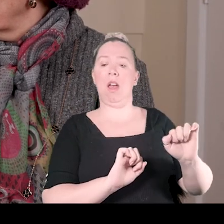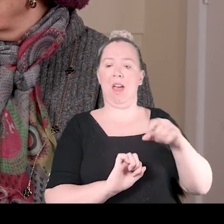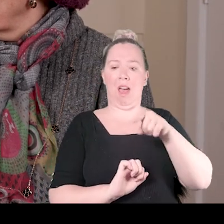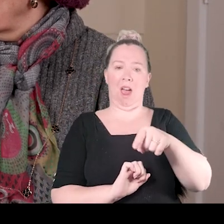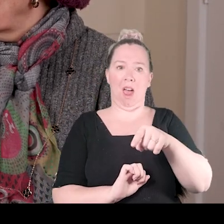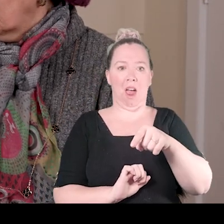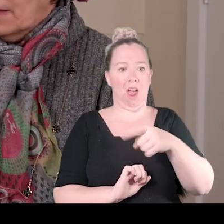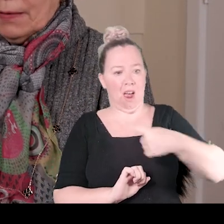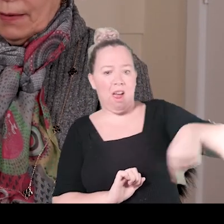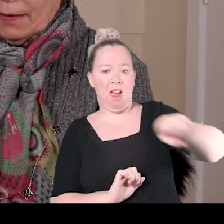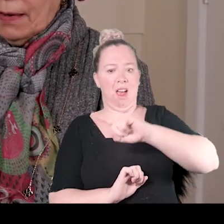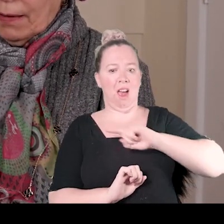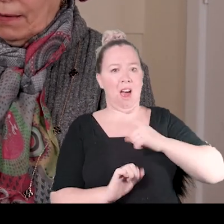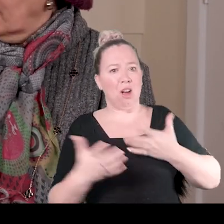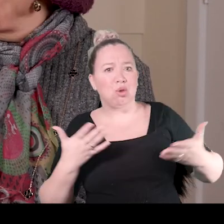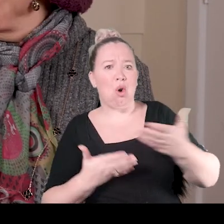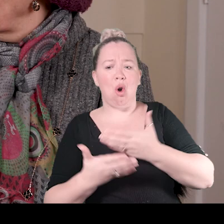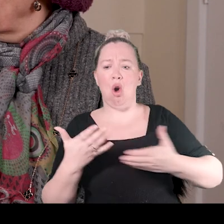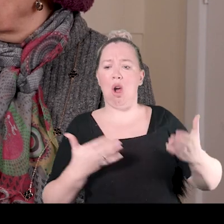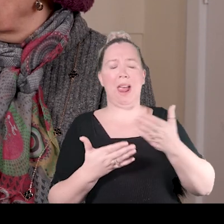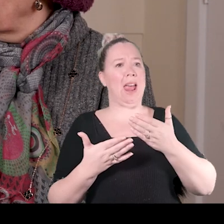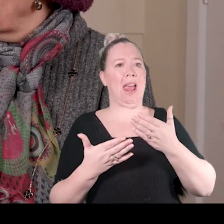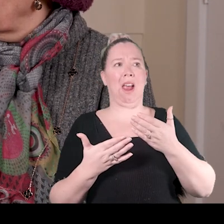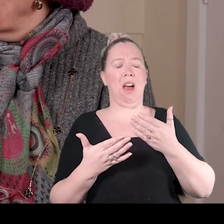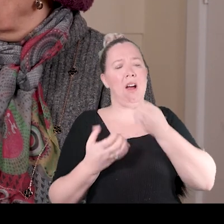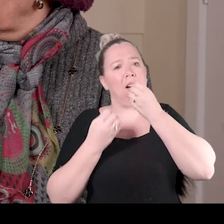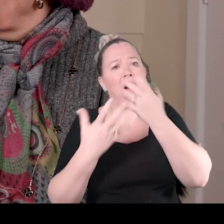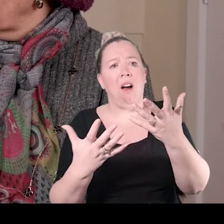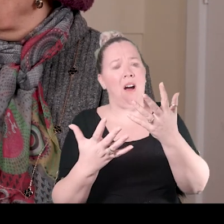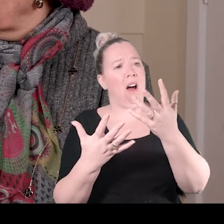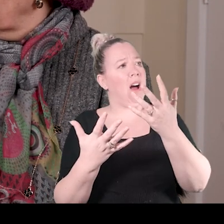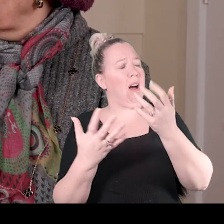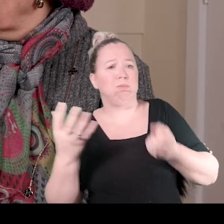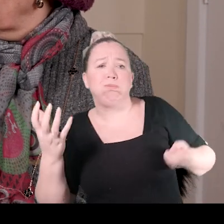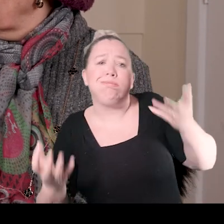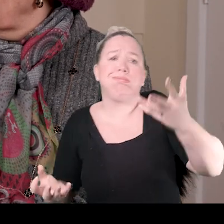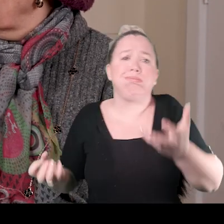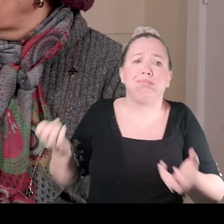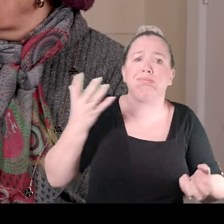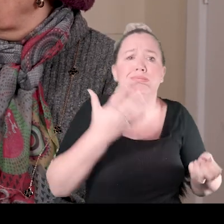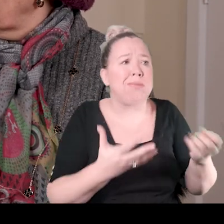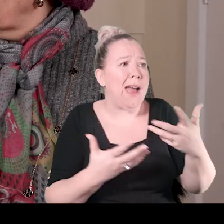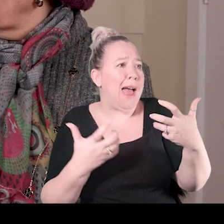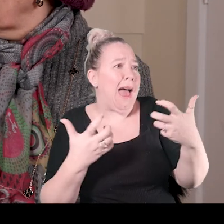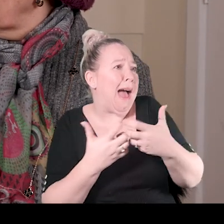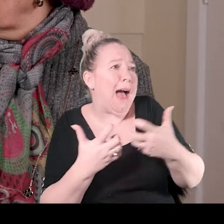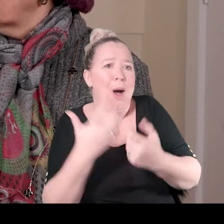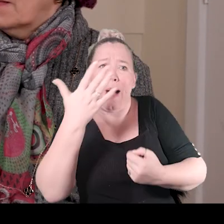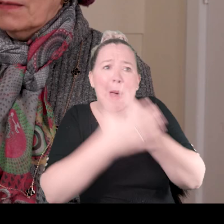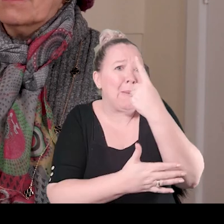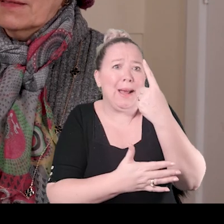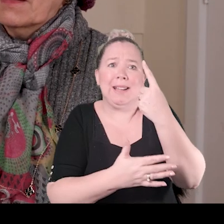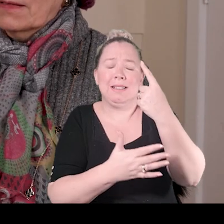of us, six of us that were talking very freely about how we found out about